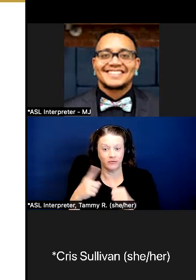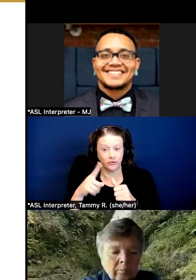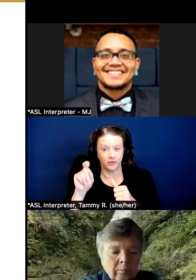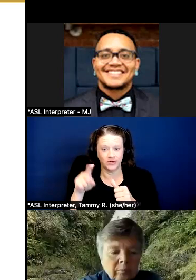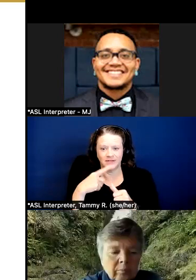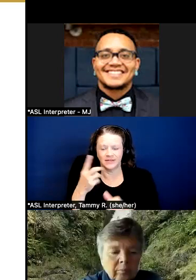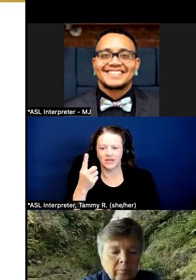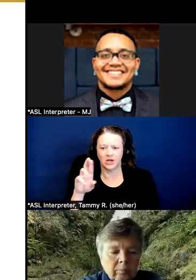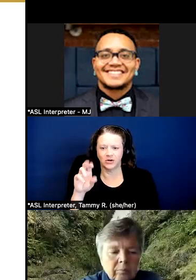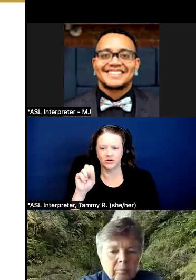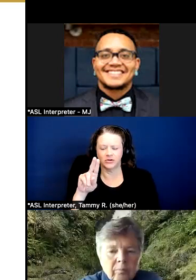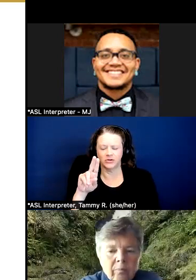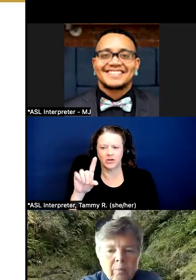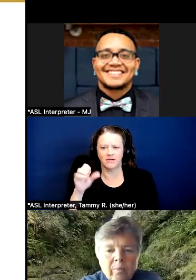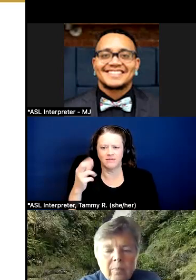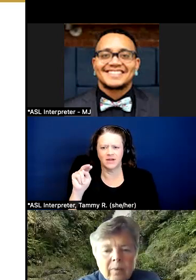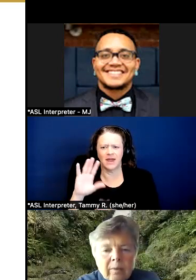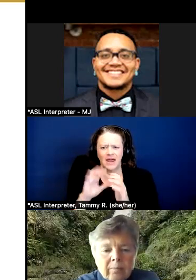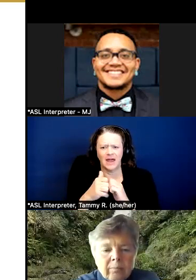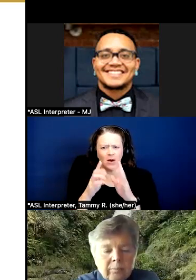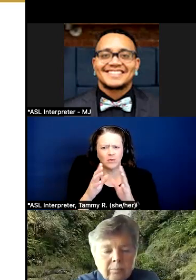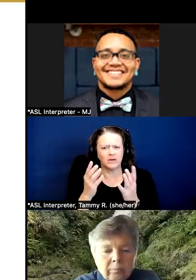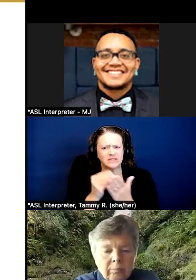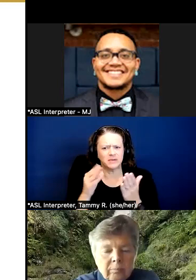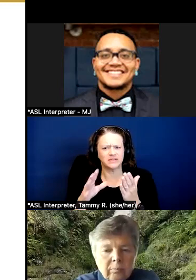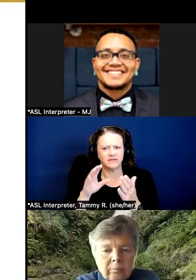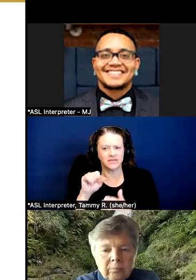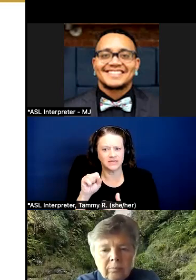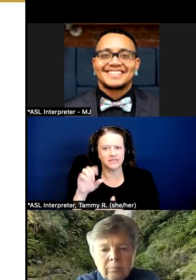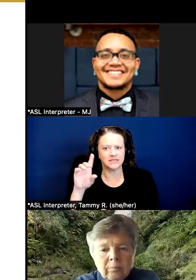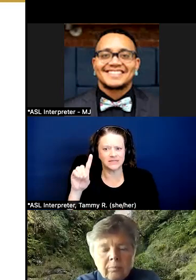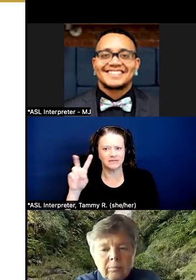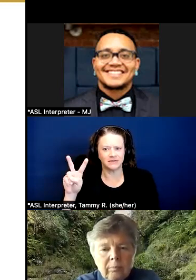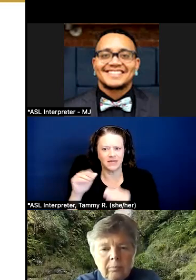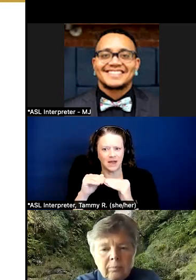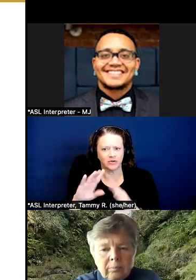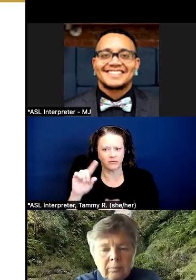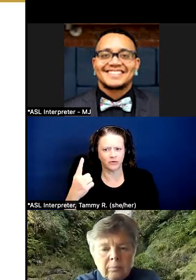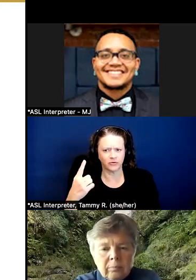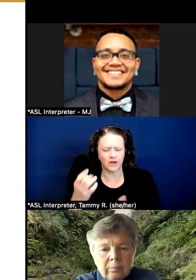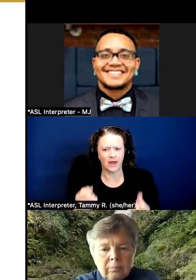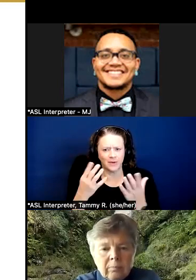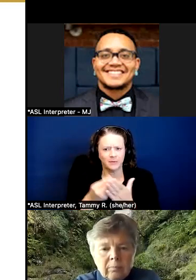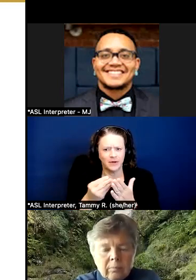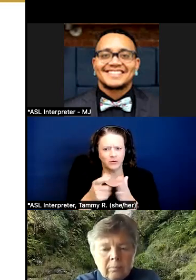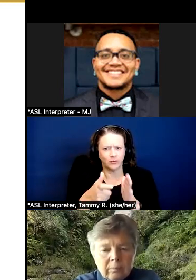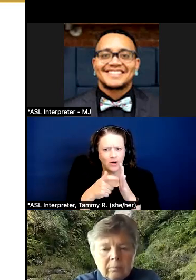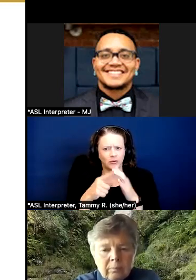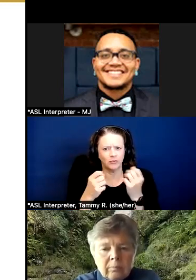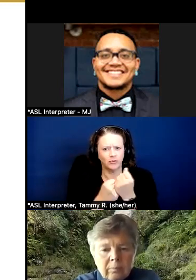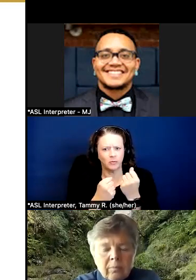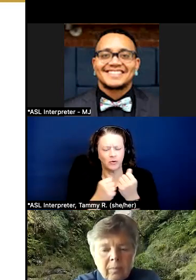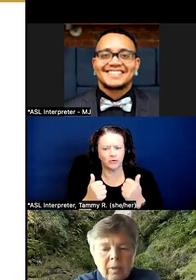Dr. Sullivan, how expensive is DV housing first? How much money is required to support the survivors adequately?